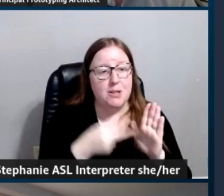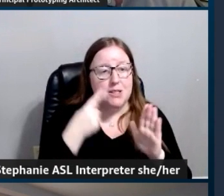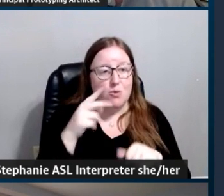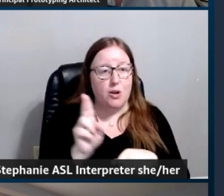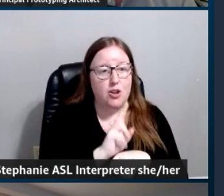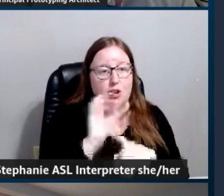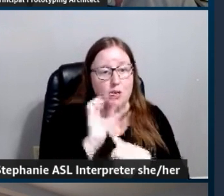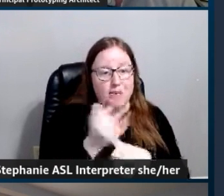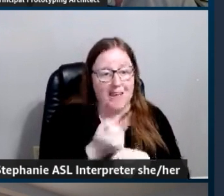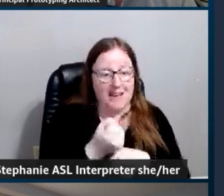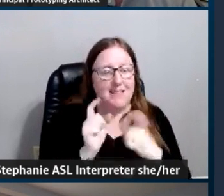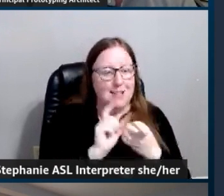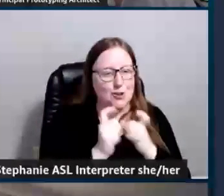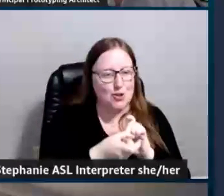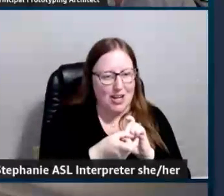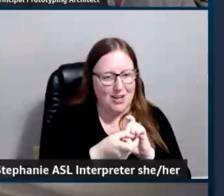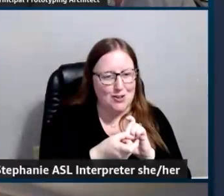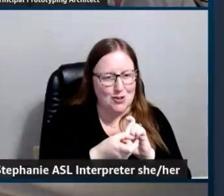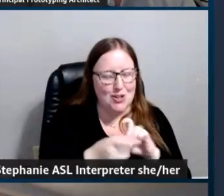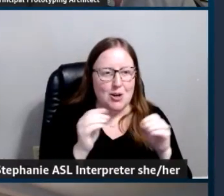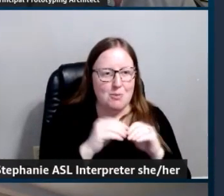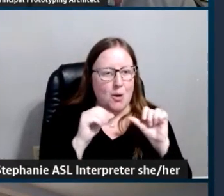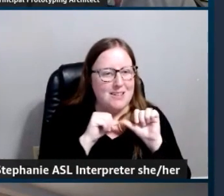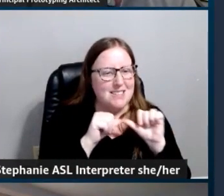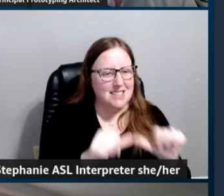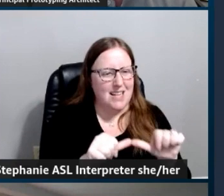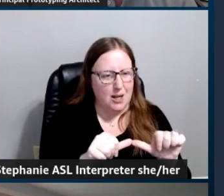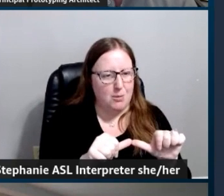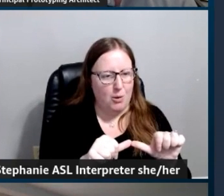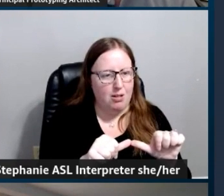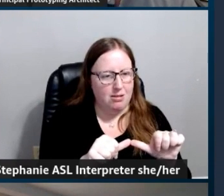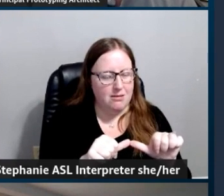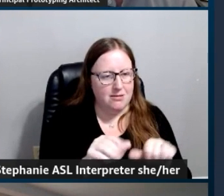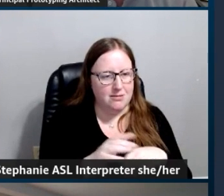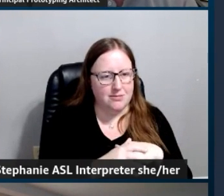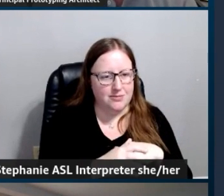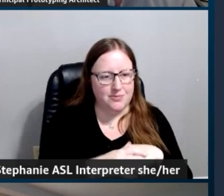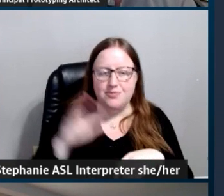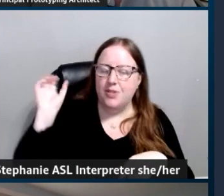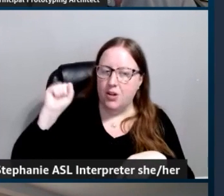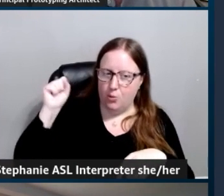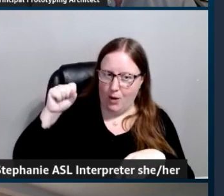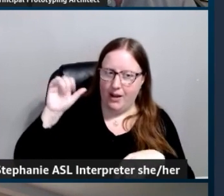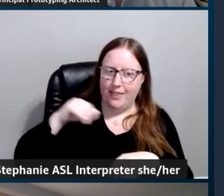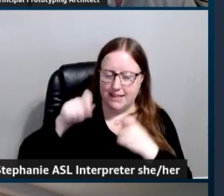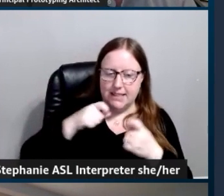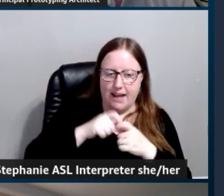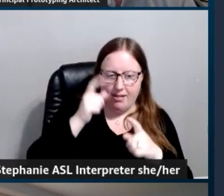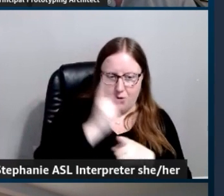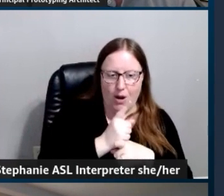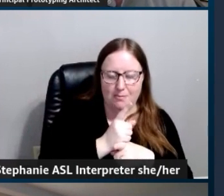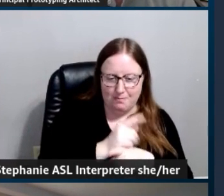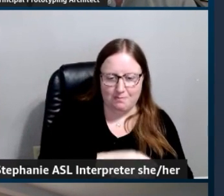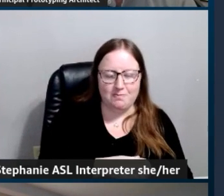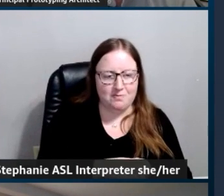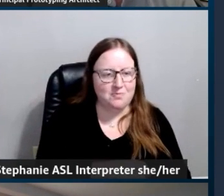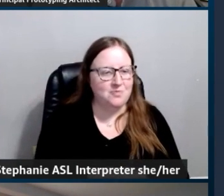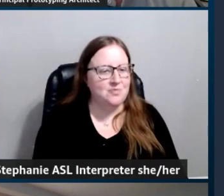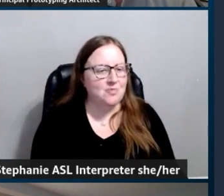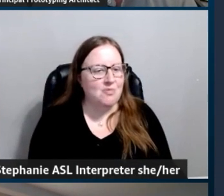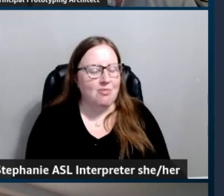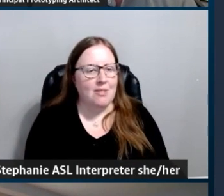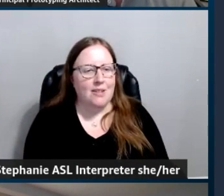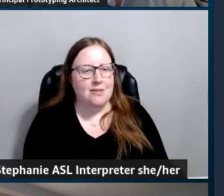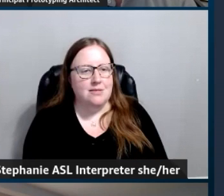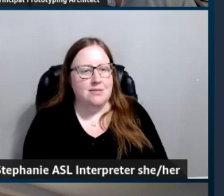case has shifted to a more sustainable type future too. Yeah, that's exactly right. I think I